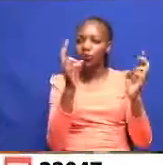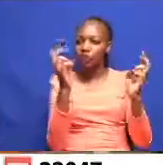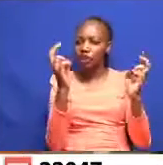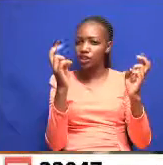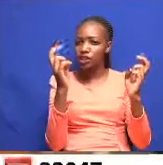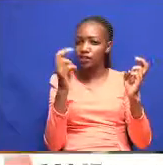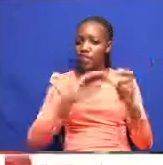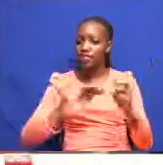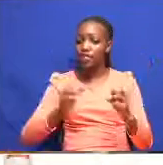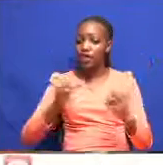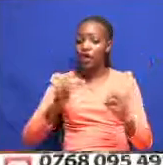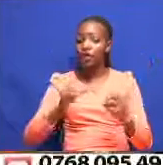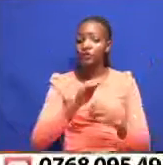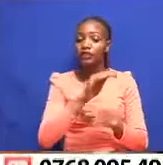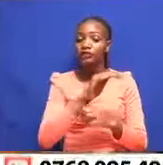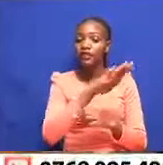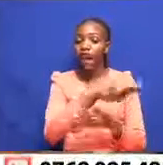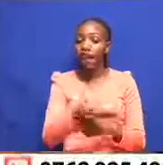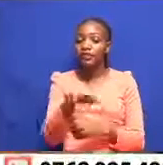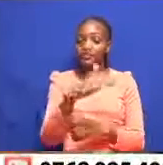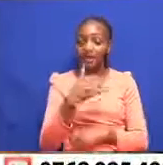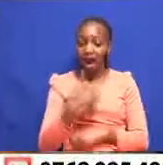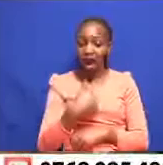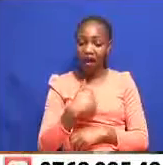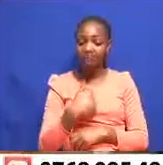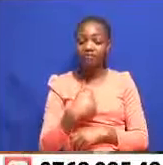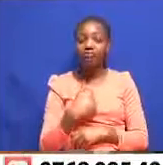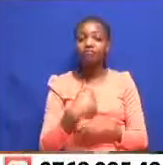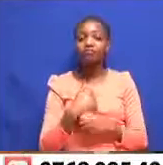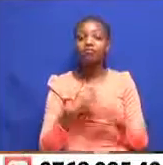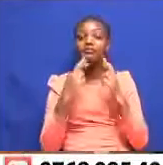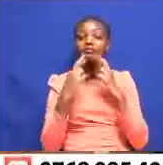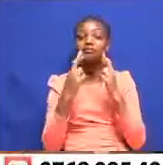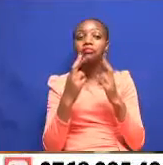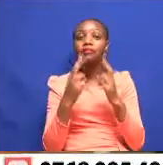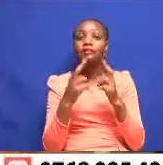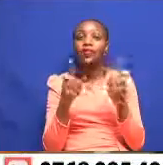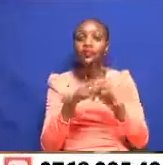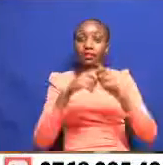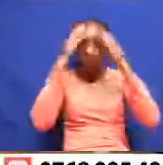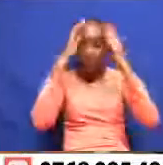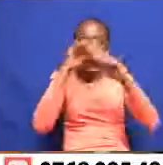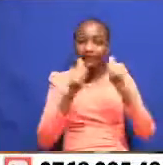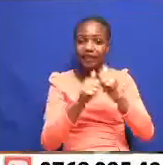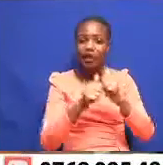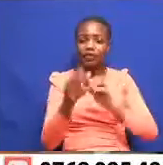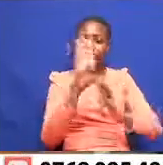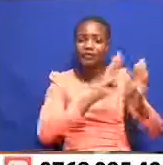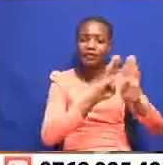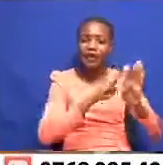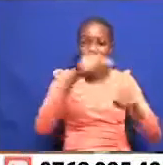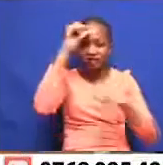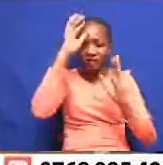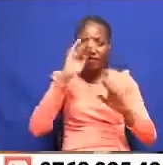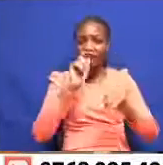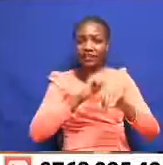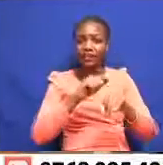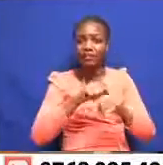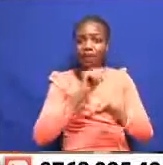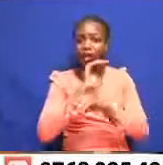that the county assembly has raised. Look at the conduct of Governor Waiguru when she's called